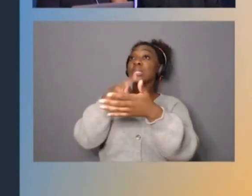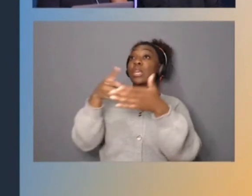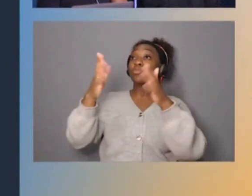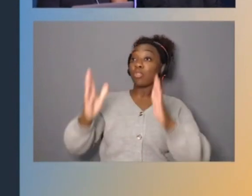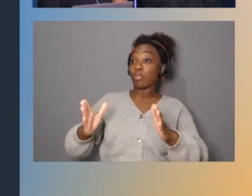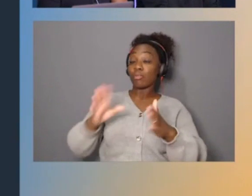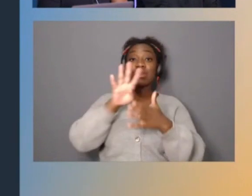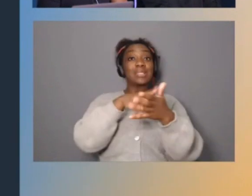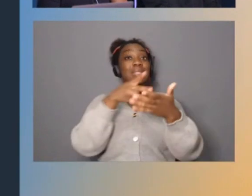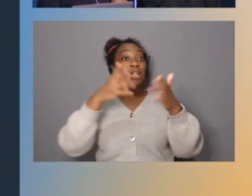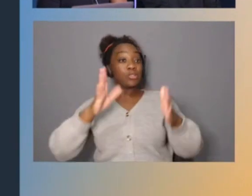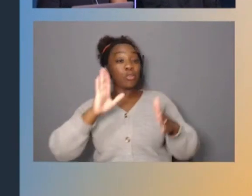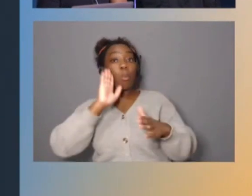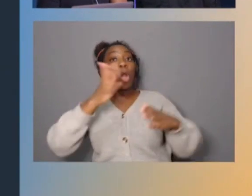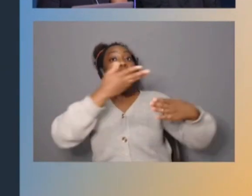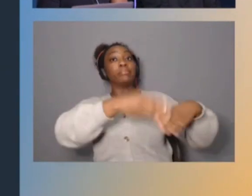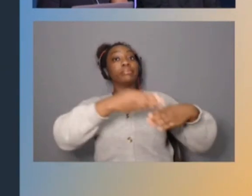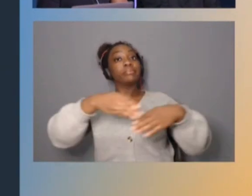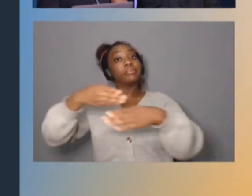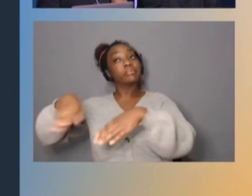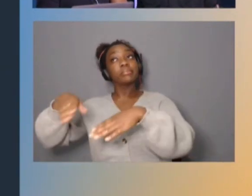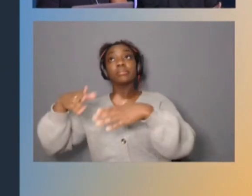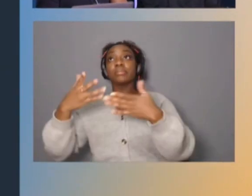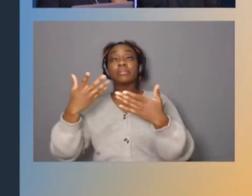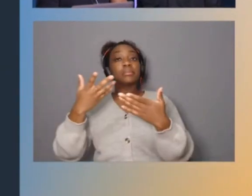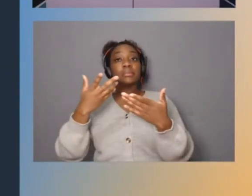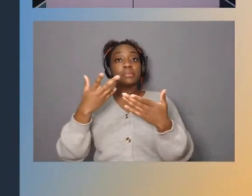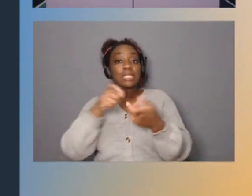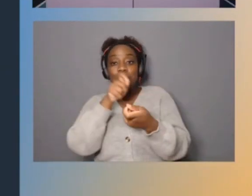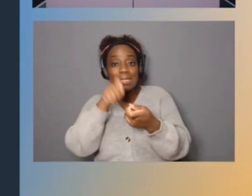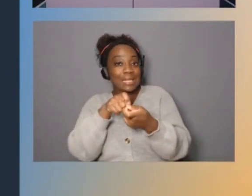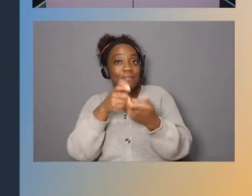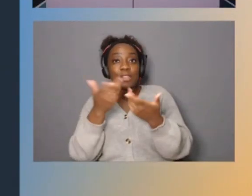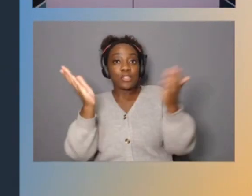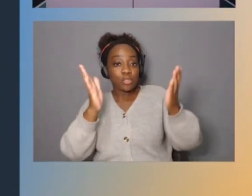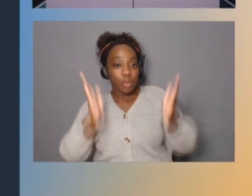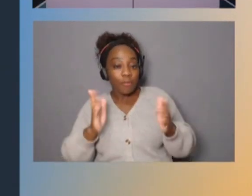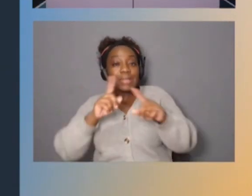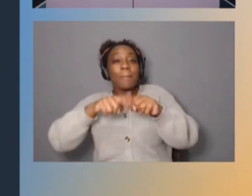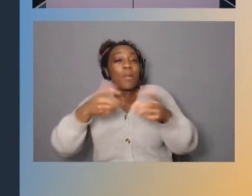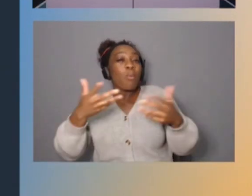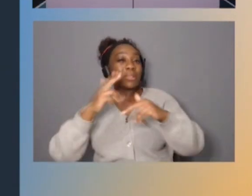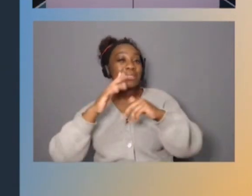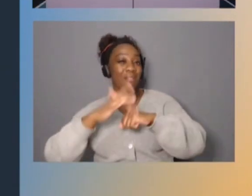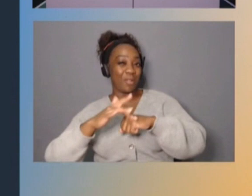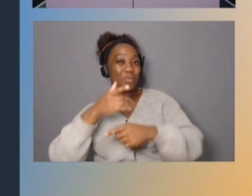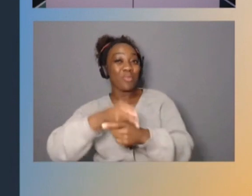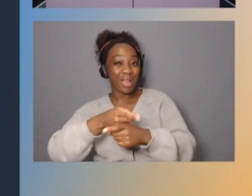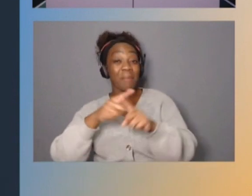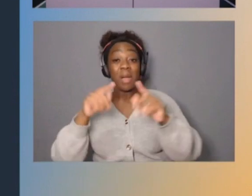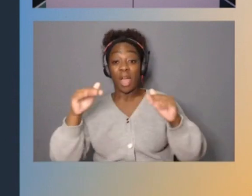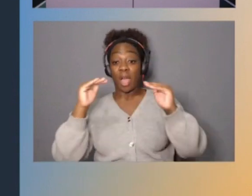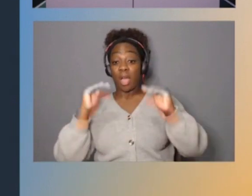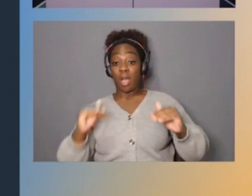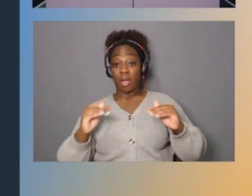the job to a certain server depending on what's available, right? But then underneath that, the final layer of